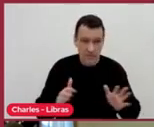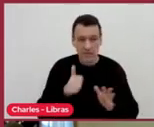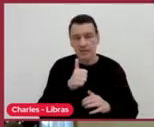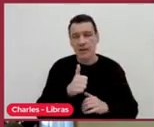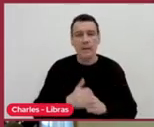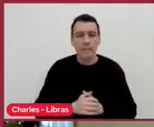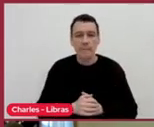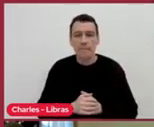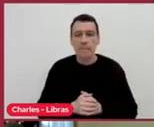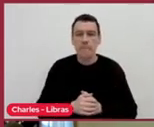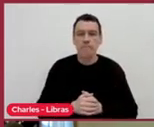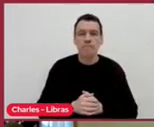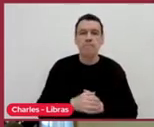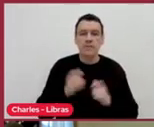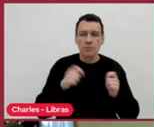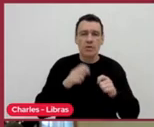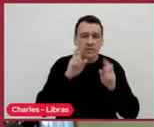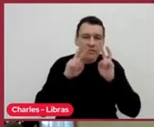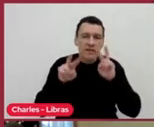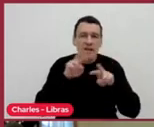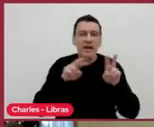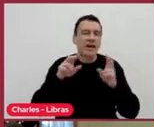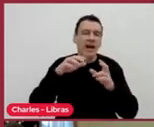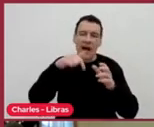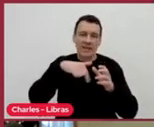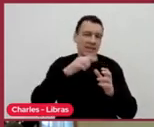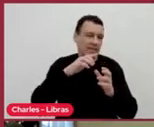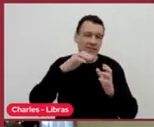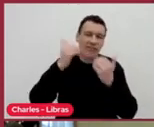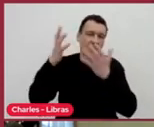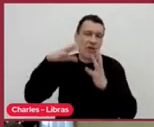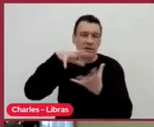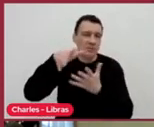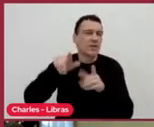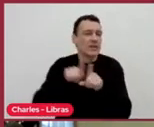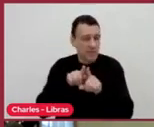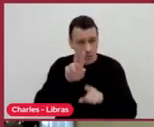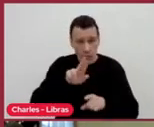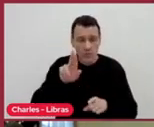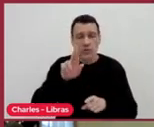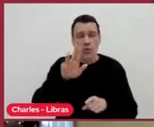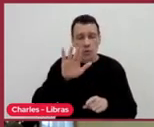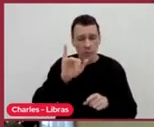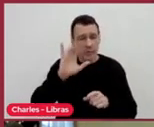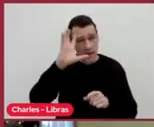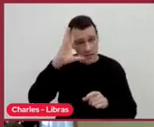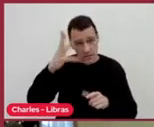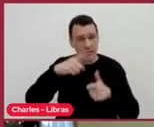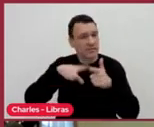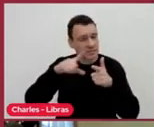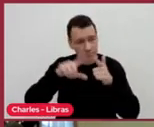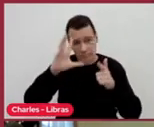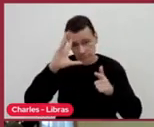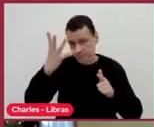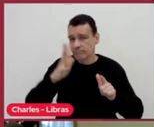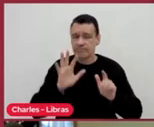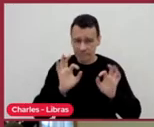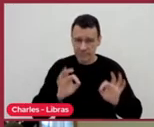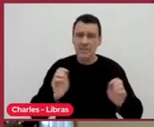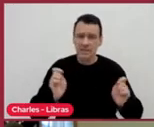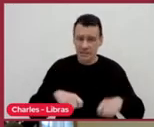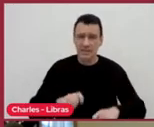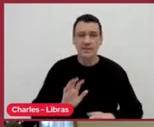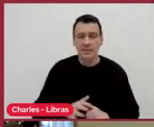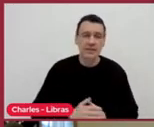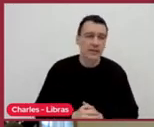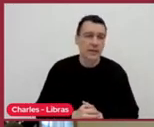doable, and they are really doable. And the answer is we will have it in Ruby. And well,